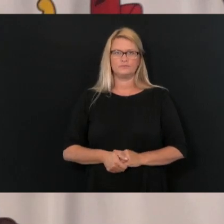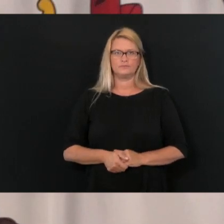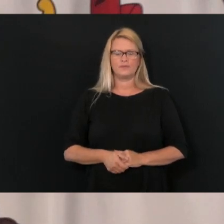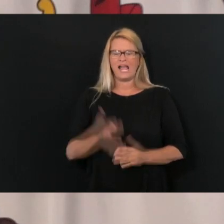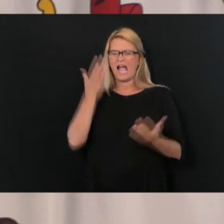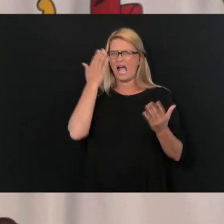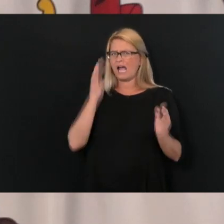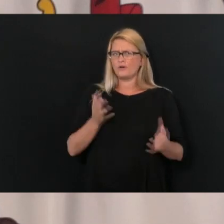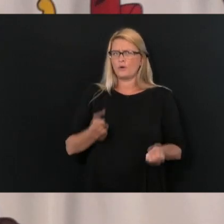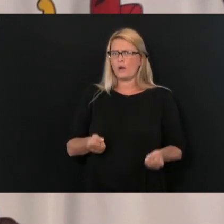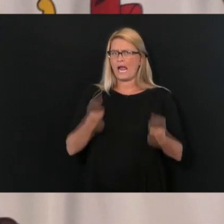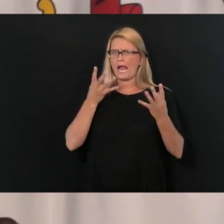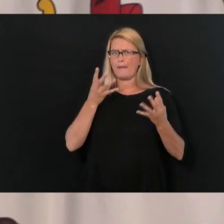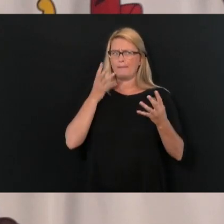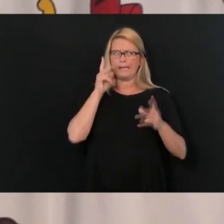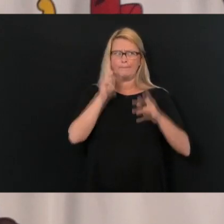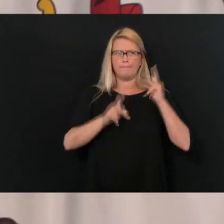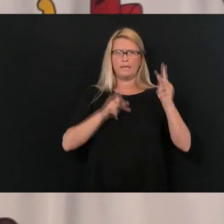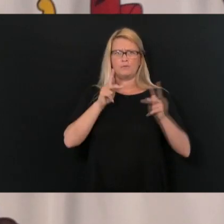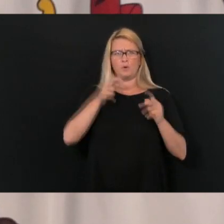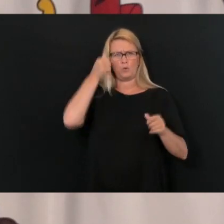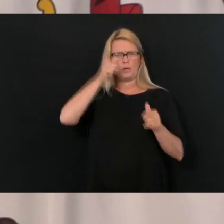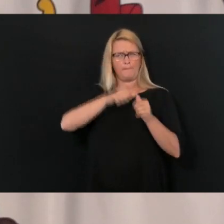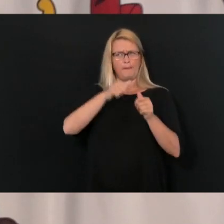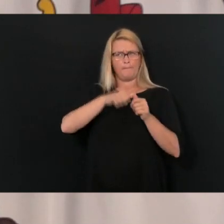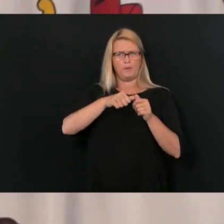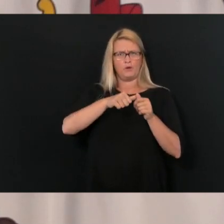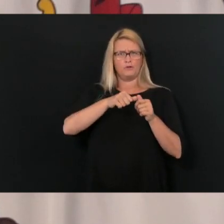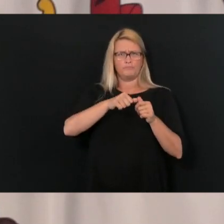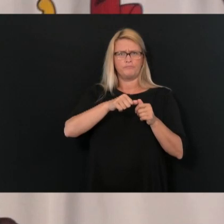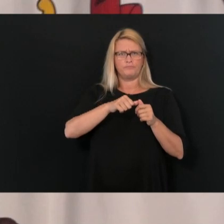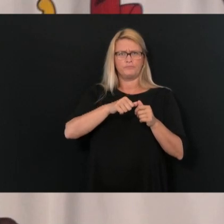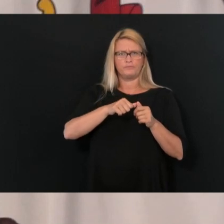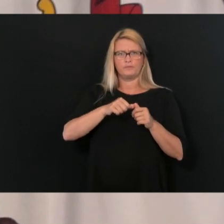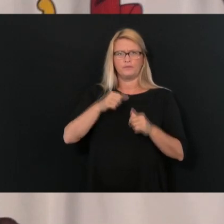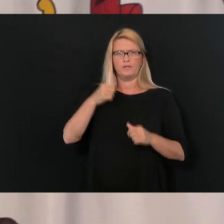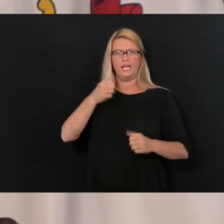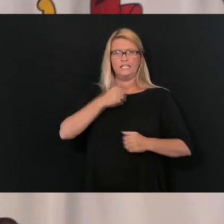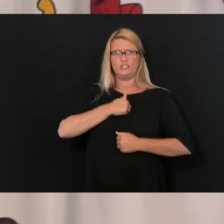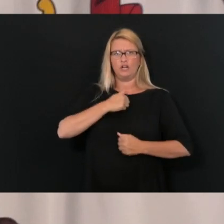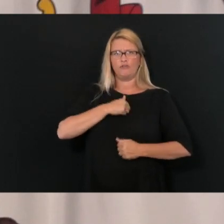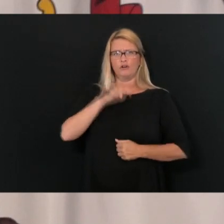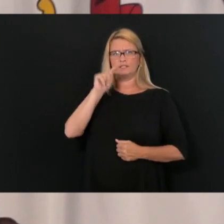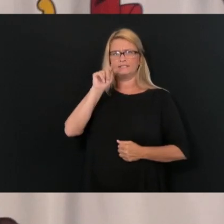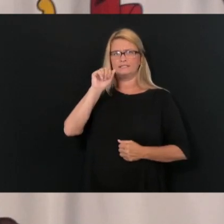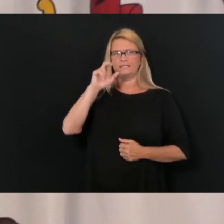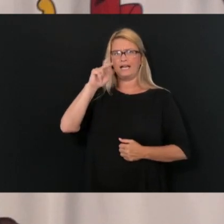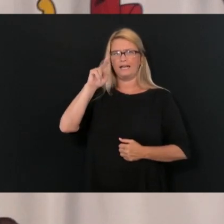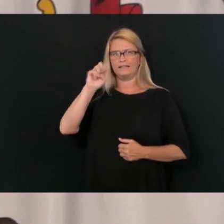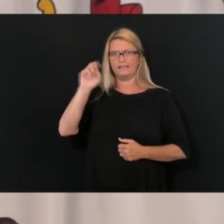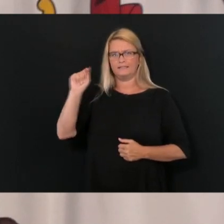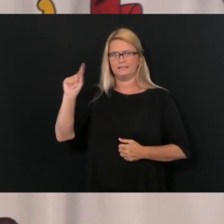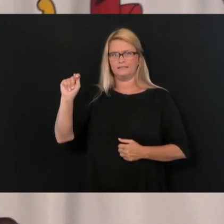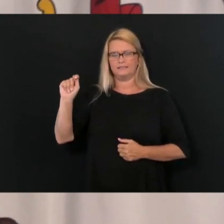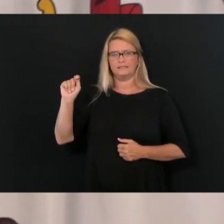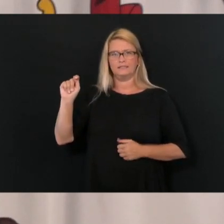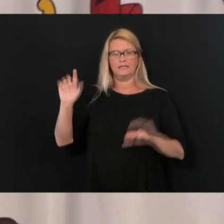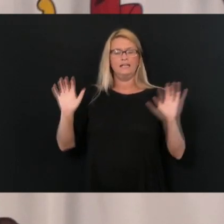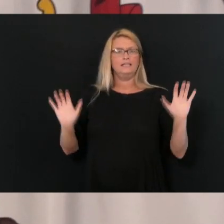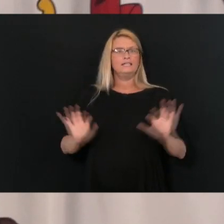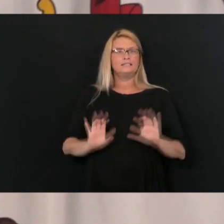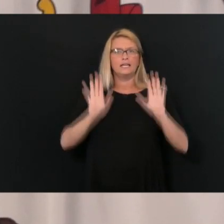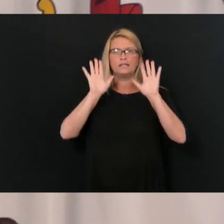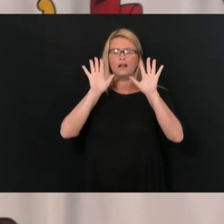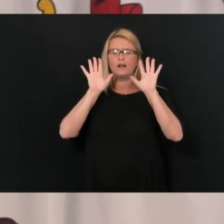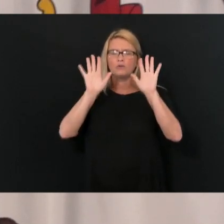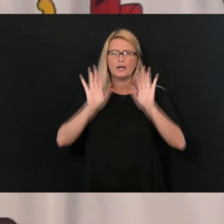me remember this great man, but General Tackett did an incredible amount of work